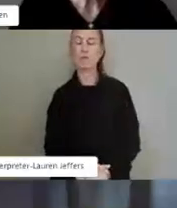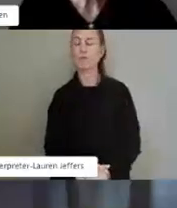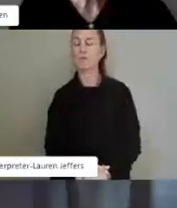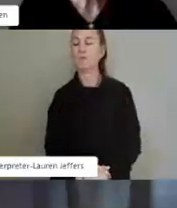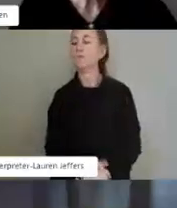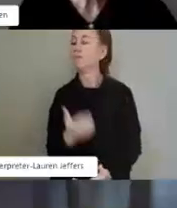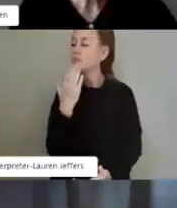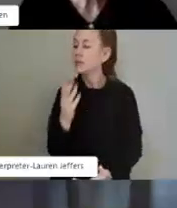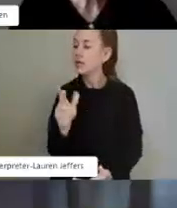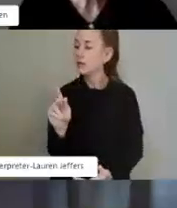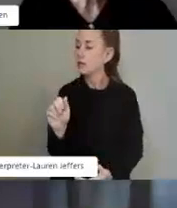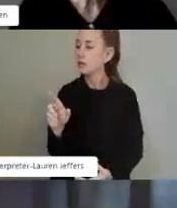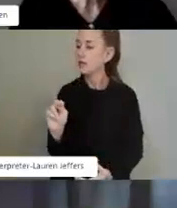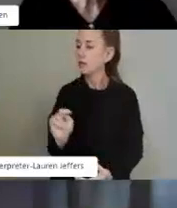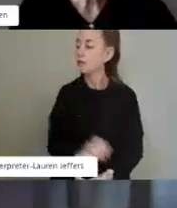Thank you, Karen.